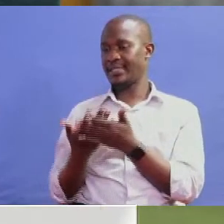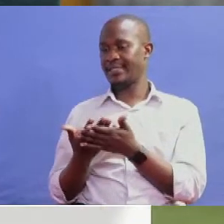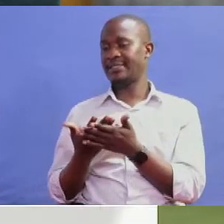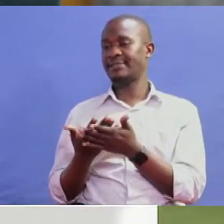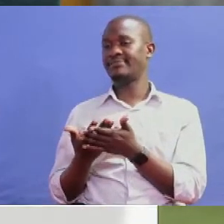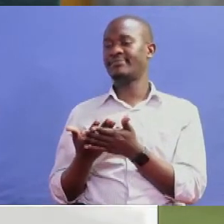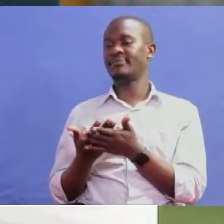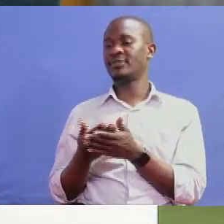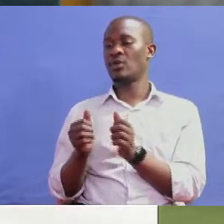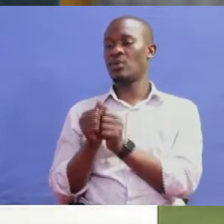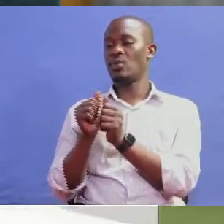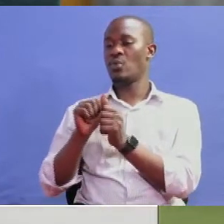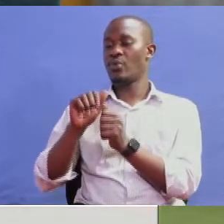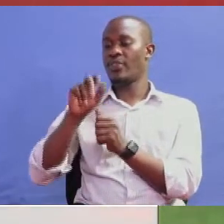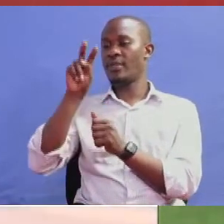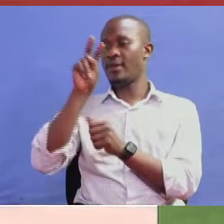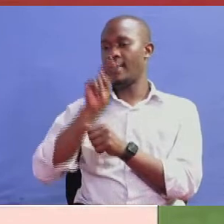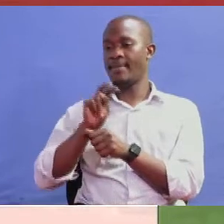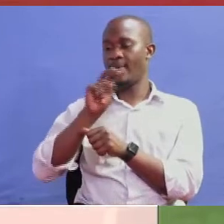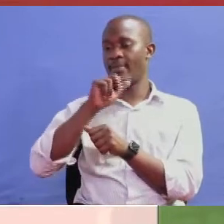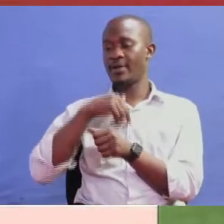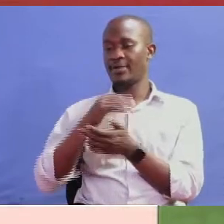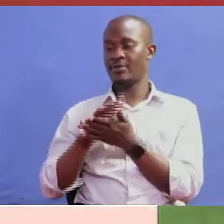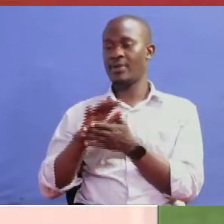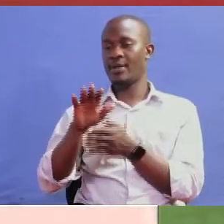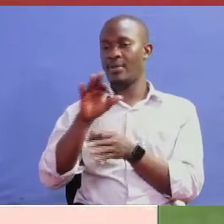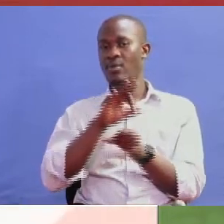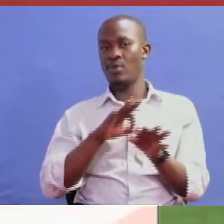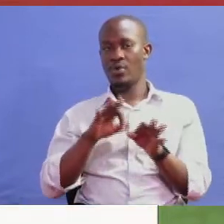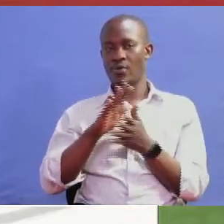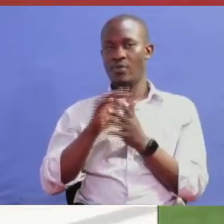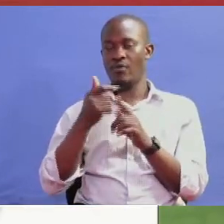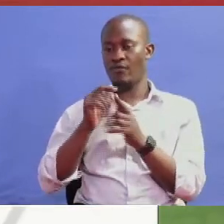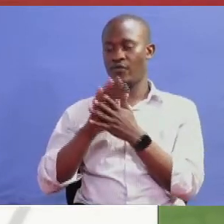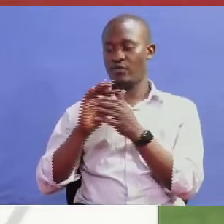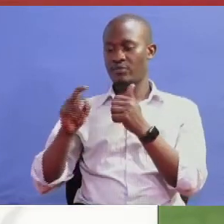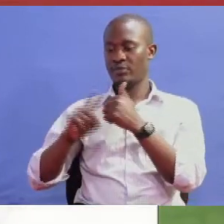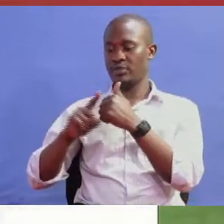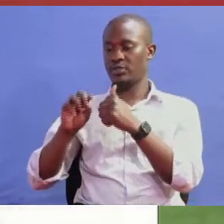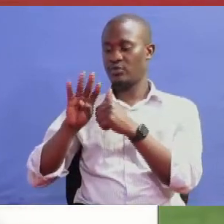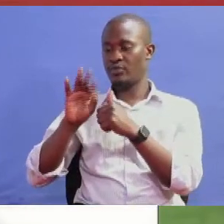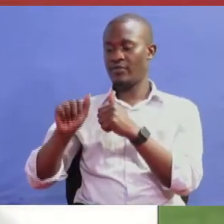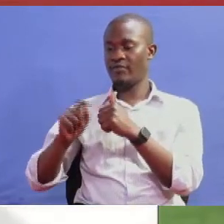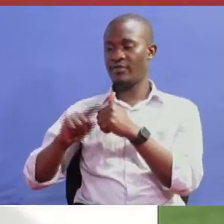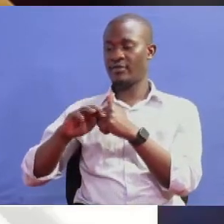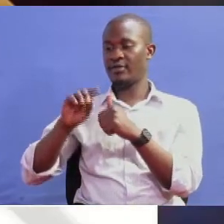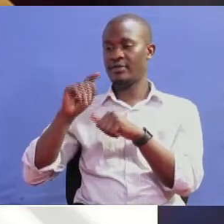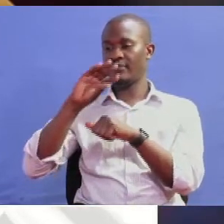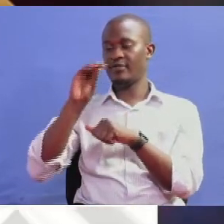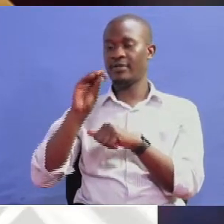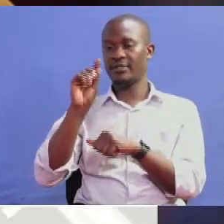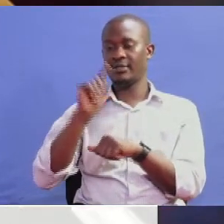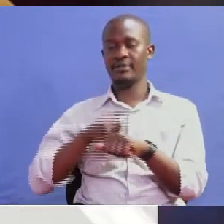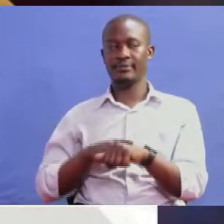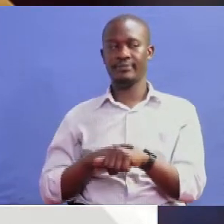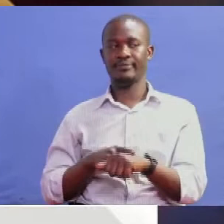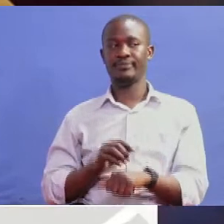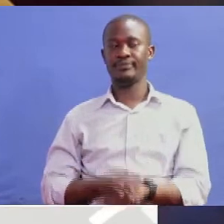horns with Namibia at the Olympic Stadium in Lyon from 6:45 p.m. East African time.